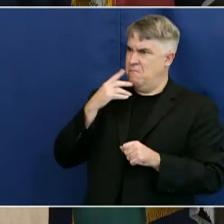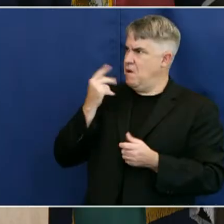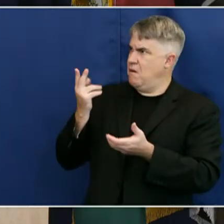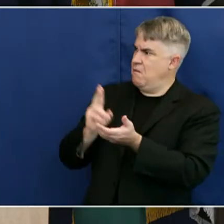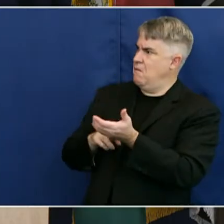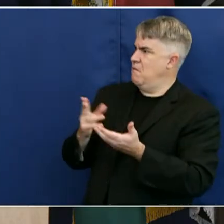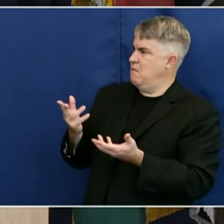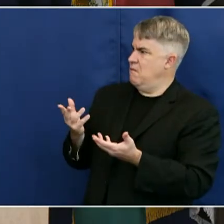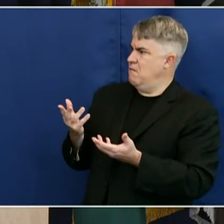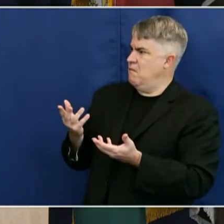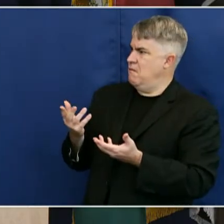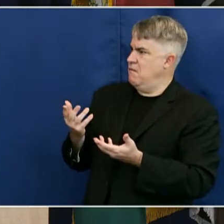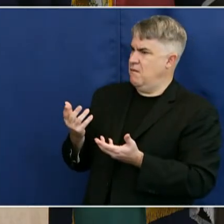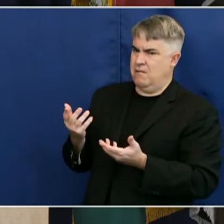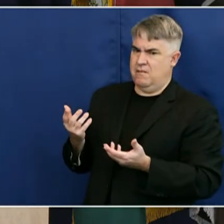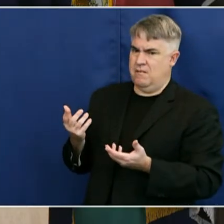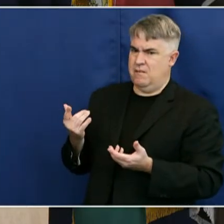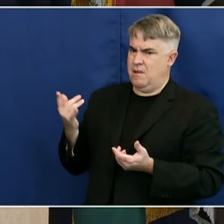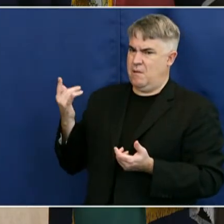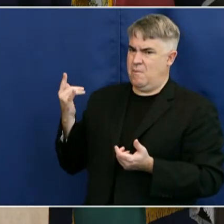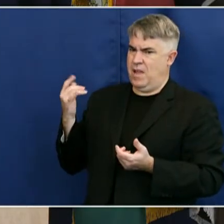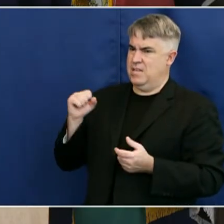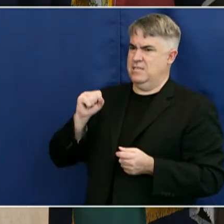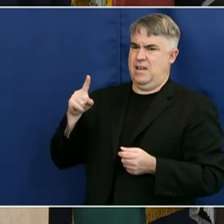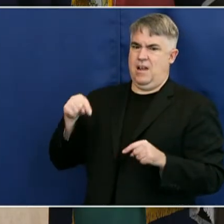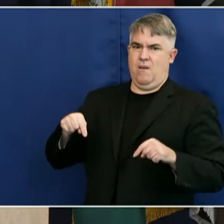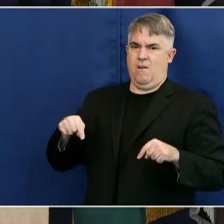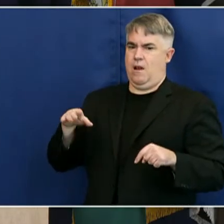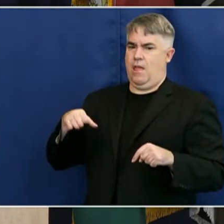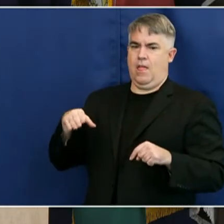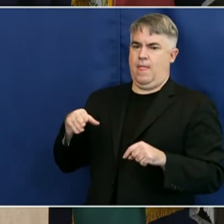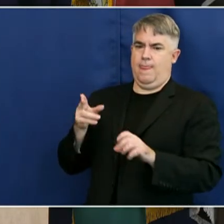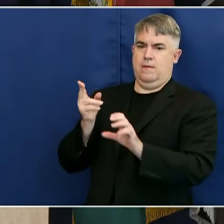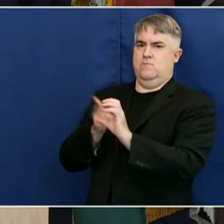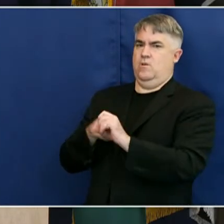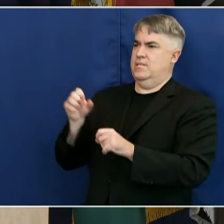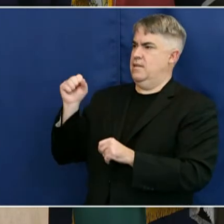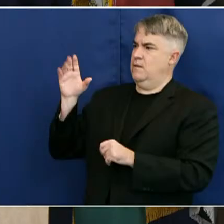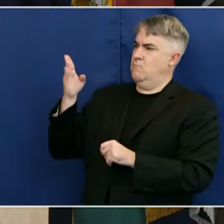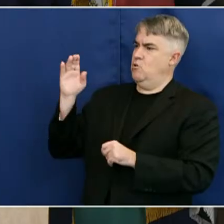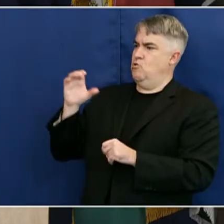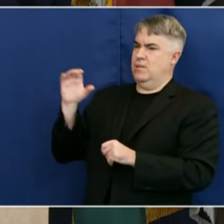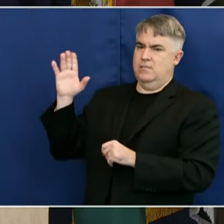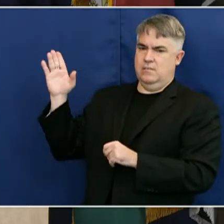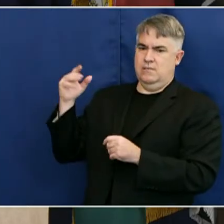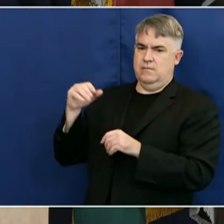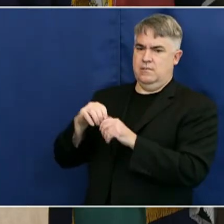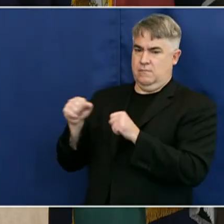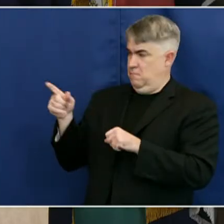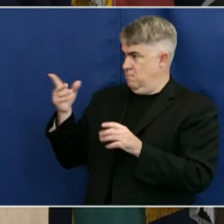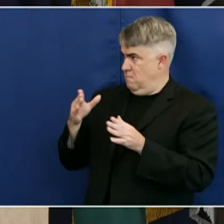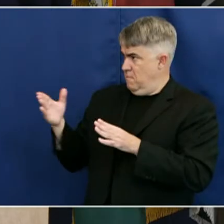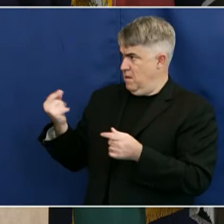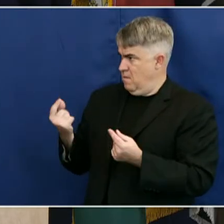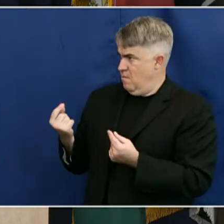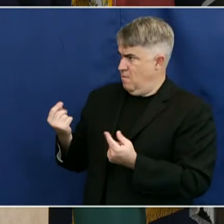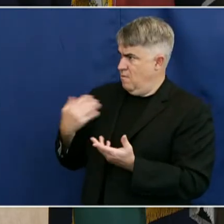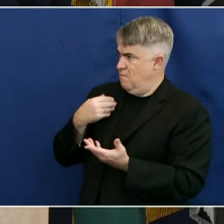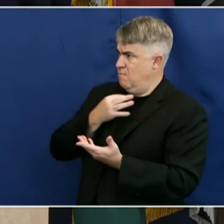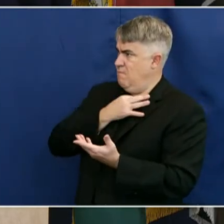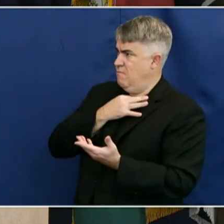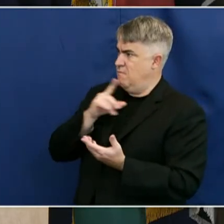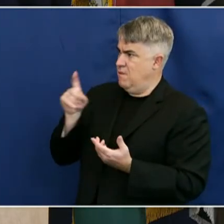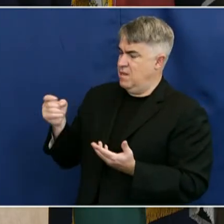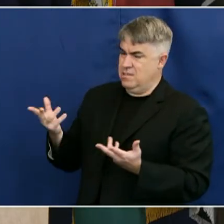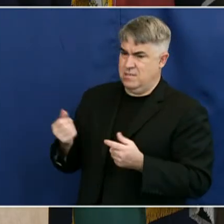explain specifically why San Diego hasn't yet joined this effort, whether we plan to, and whether not partnering with Blue Shield or a delay